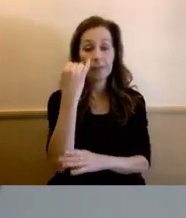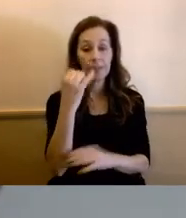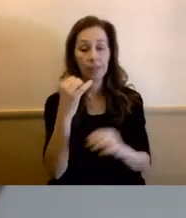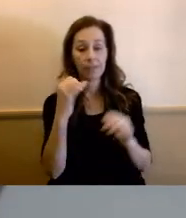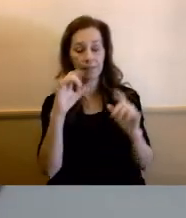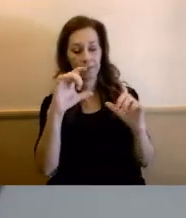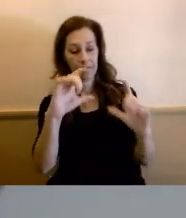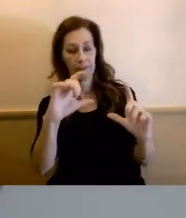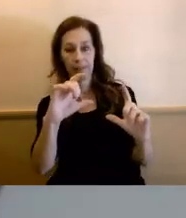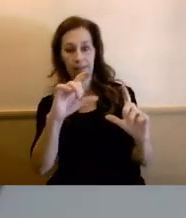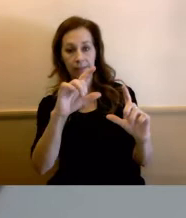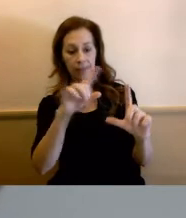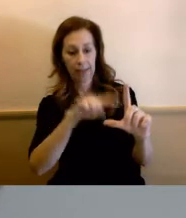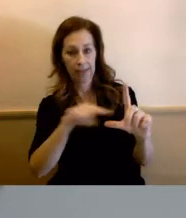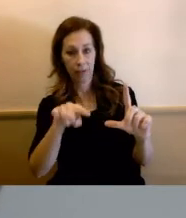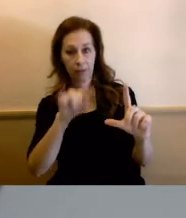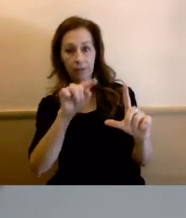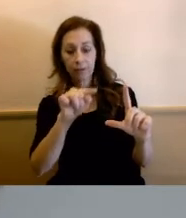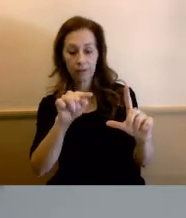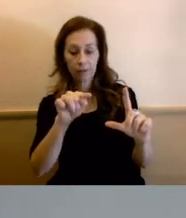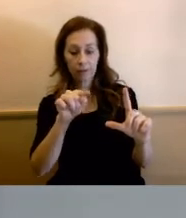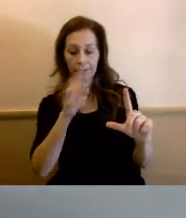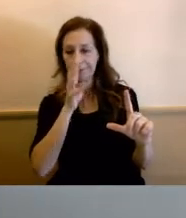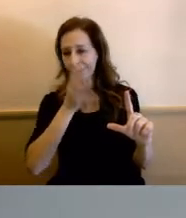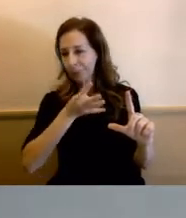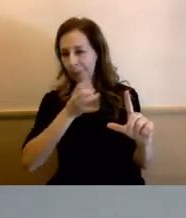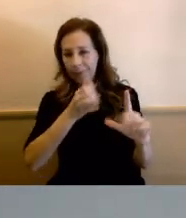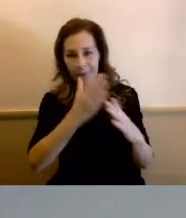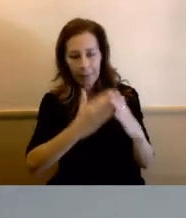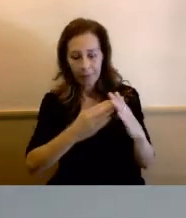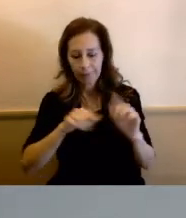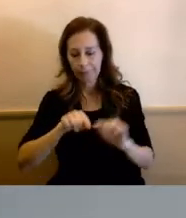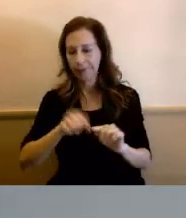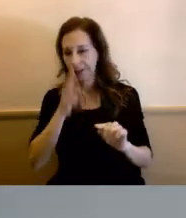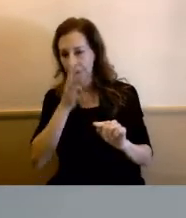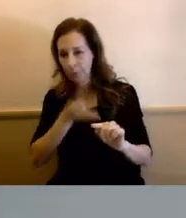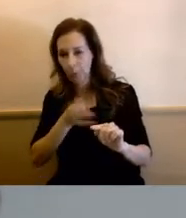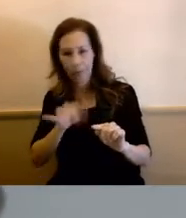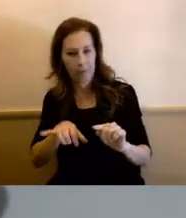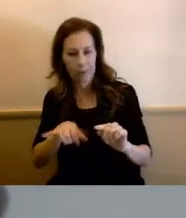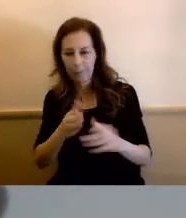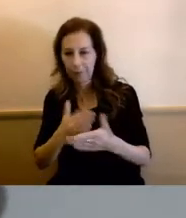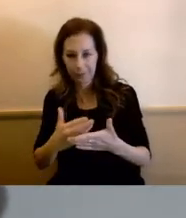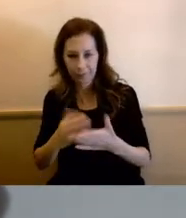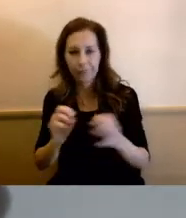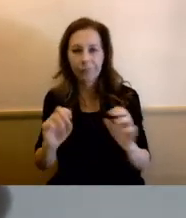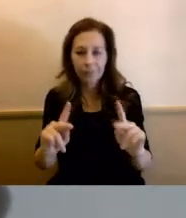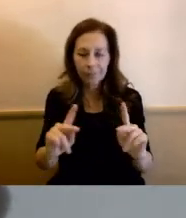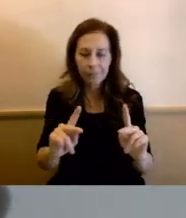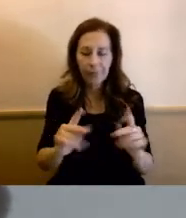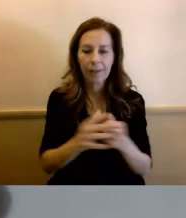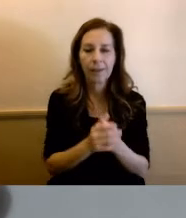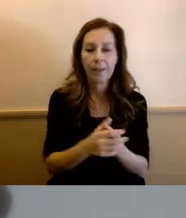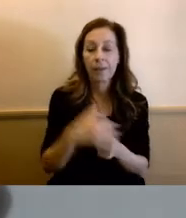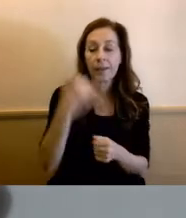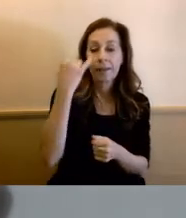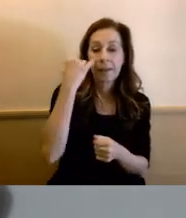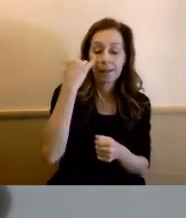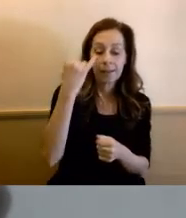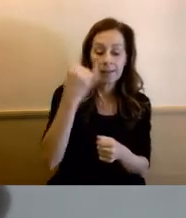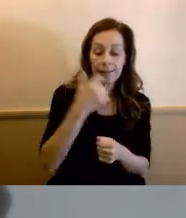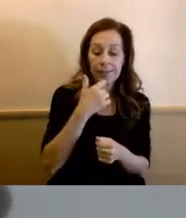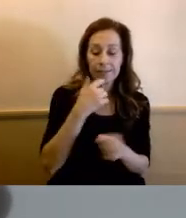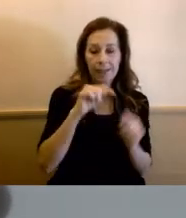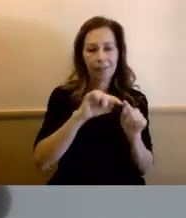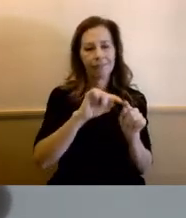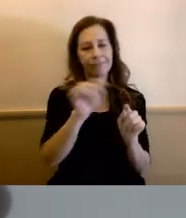I pretend that is not there, and I pretend this is not there, I'm going to just pretend they're not there. If I'm saying that this